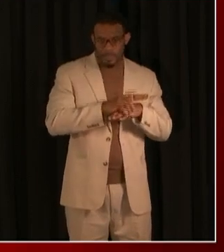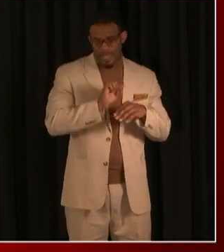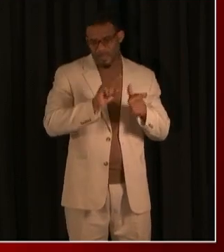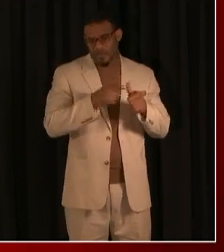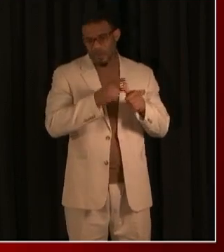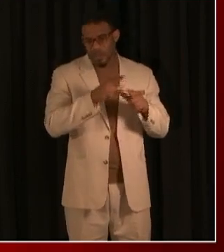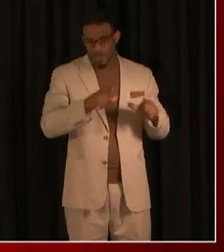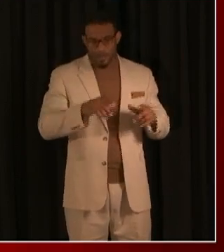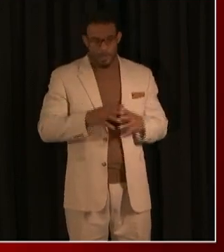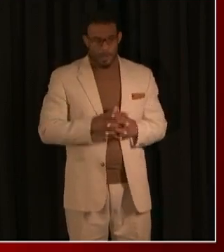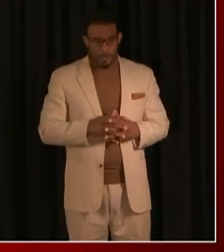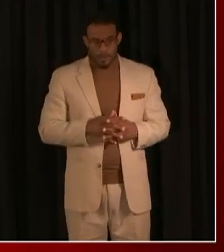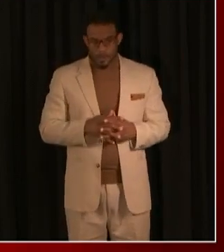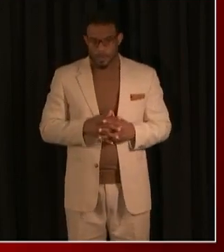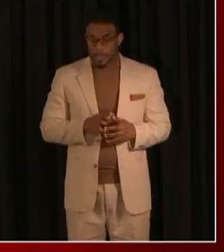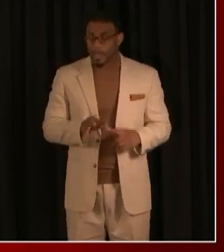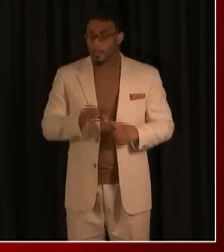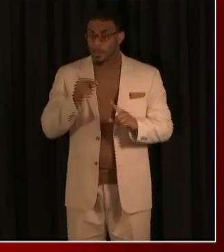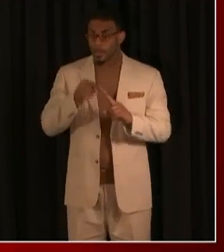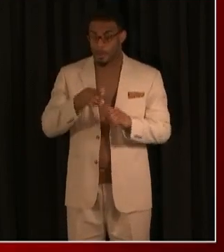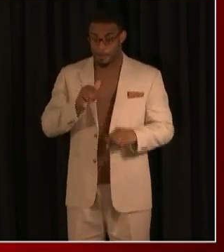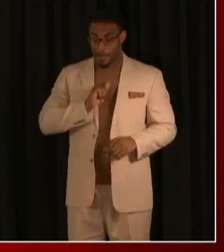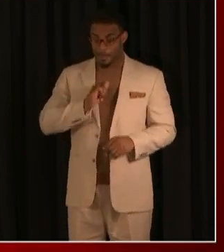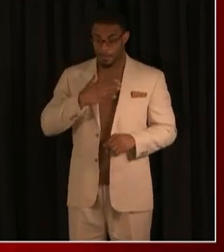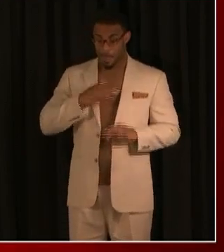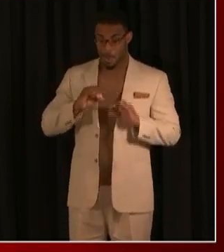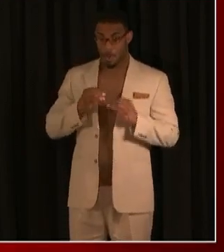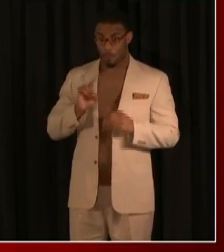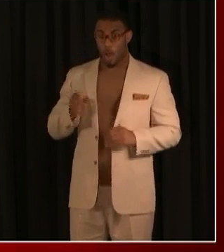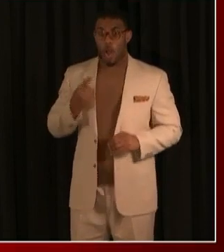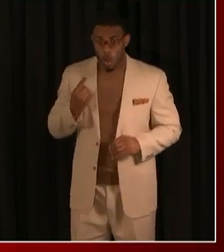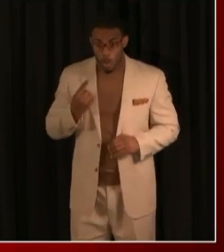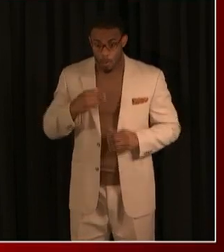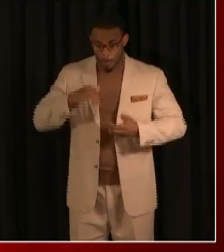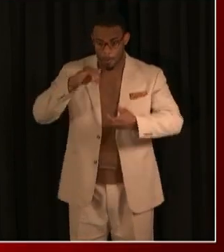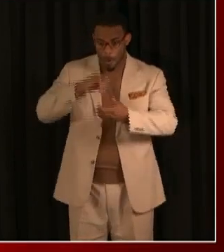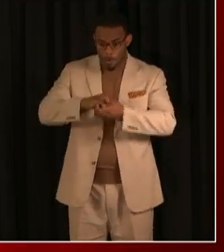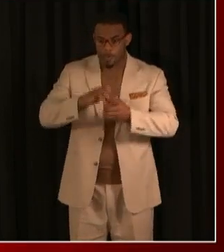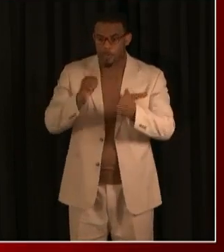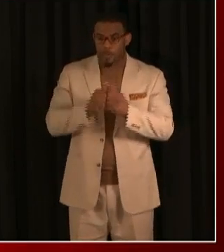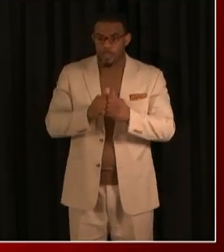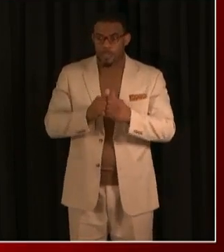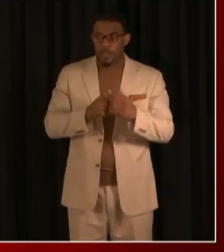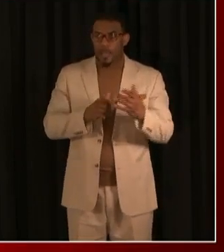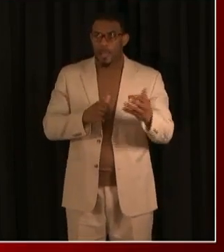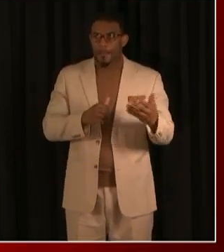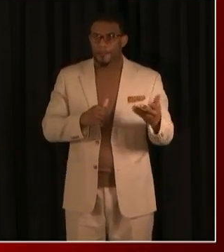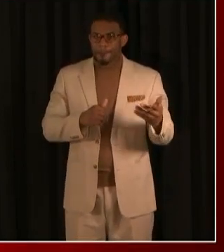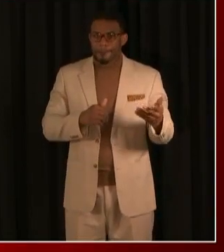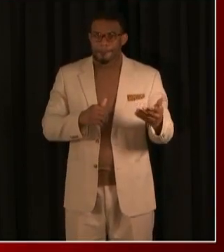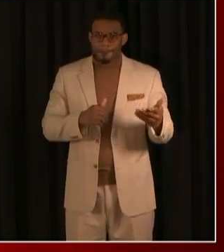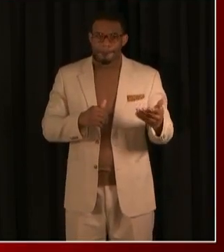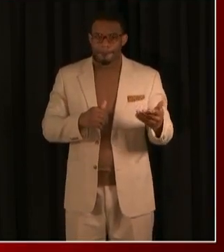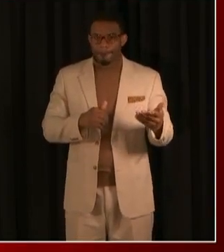their language. In particular, myself and my office, along in partnership with